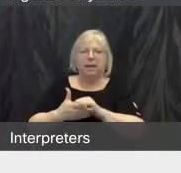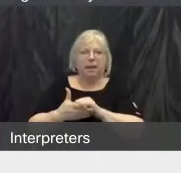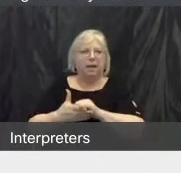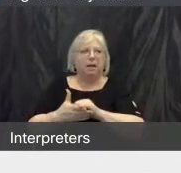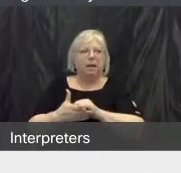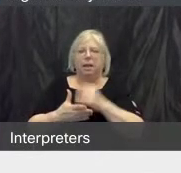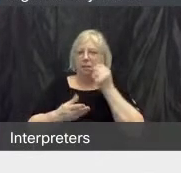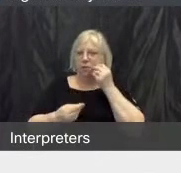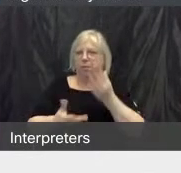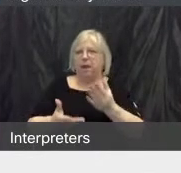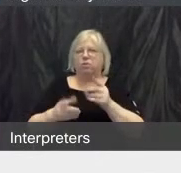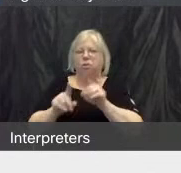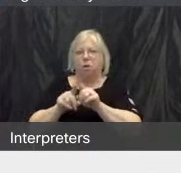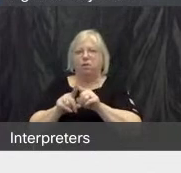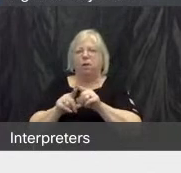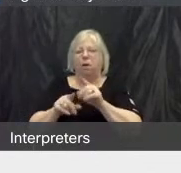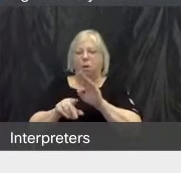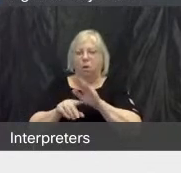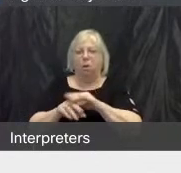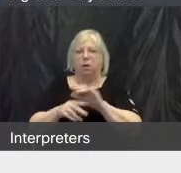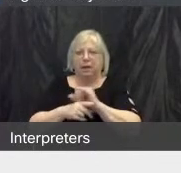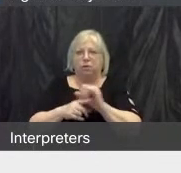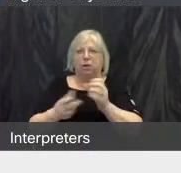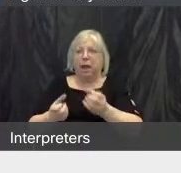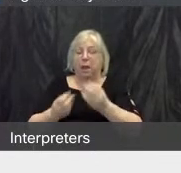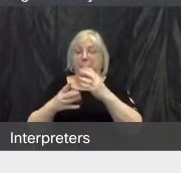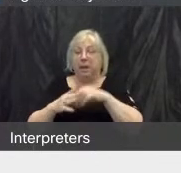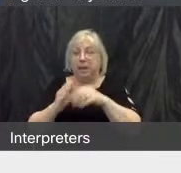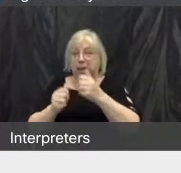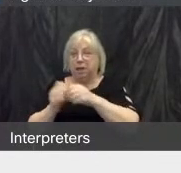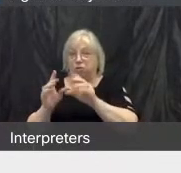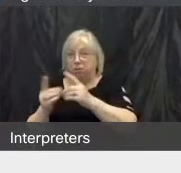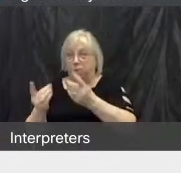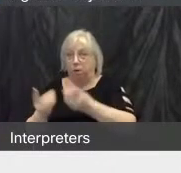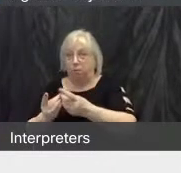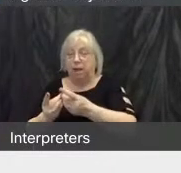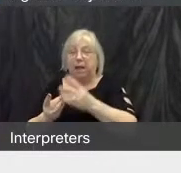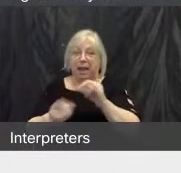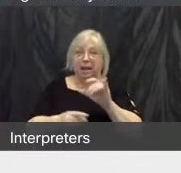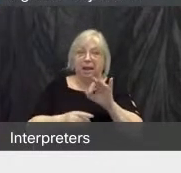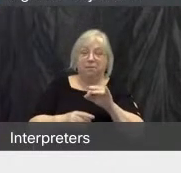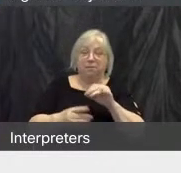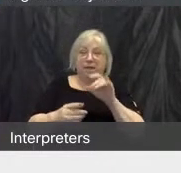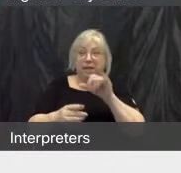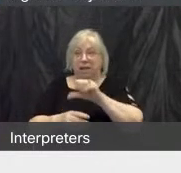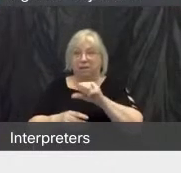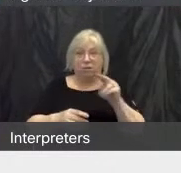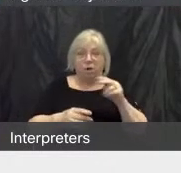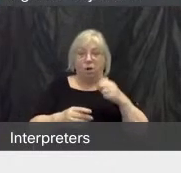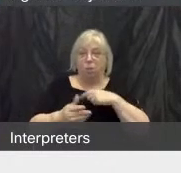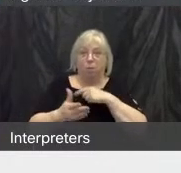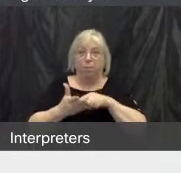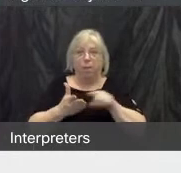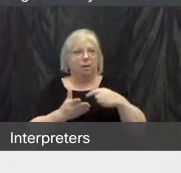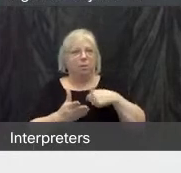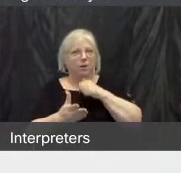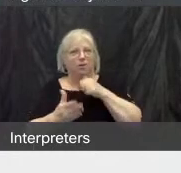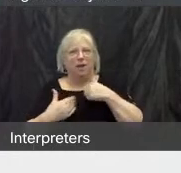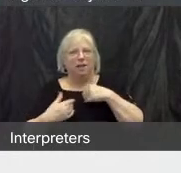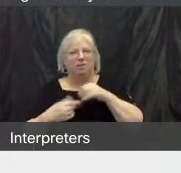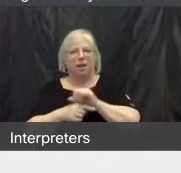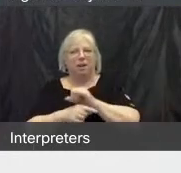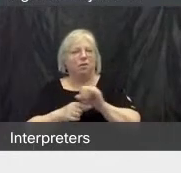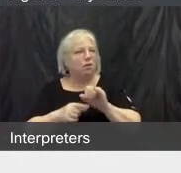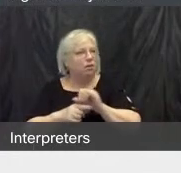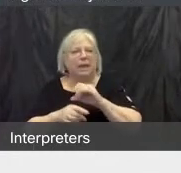but also on interns, how many in each department, and if we are paying them. Okay, we don't have interns as